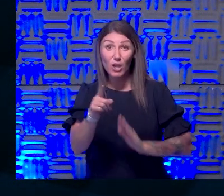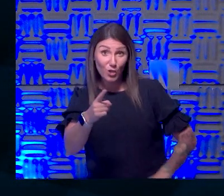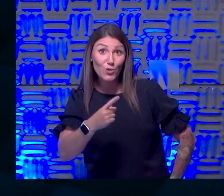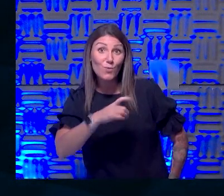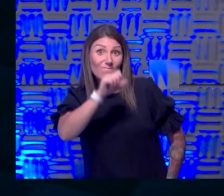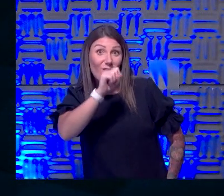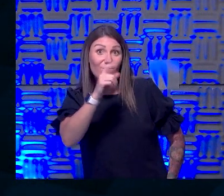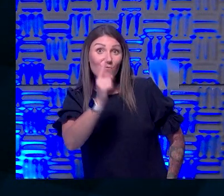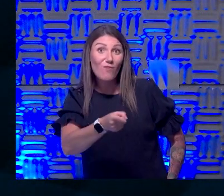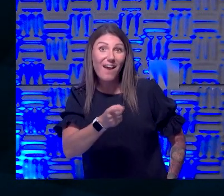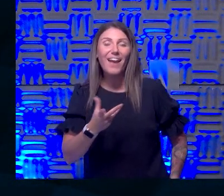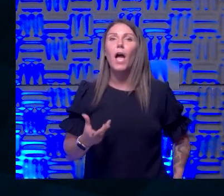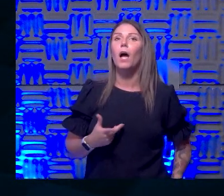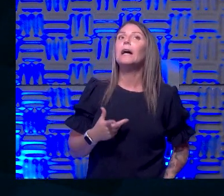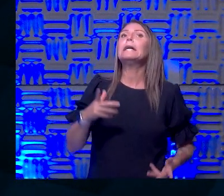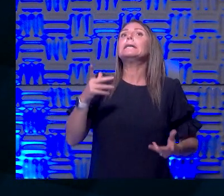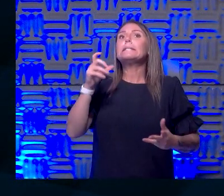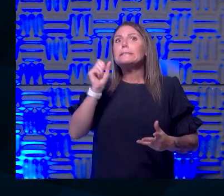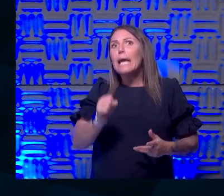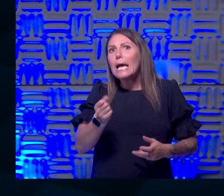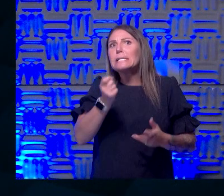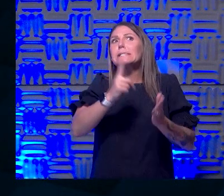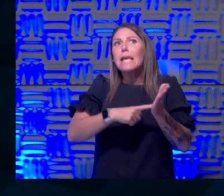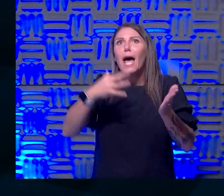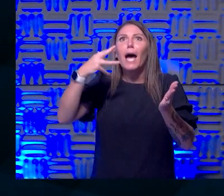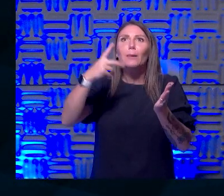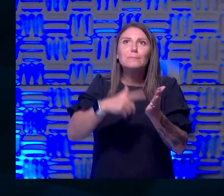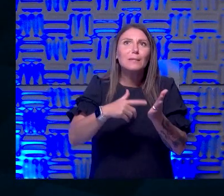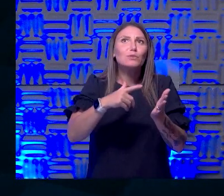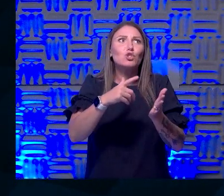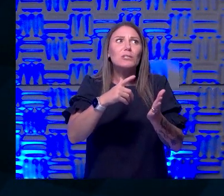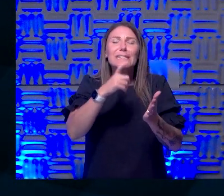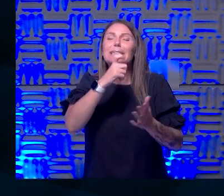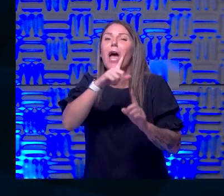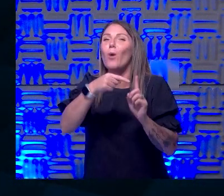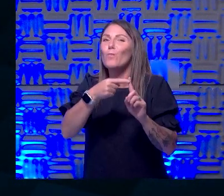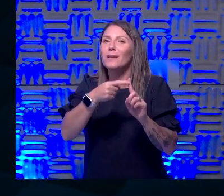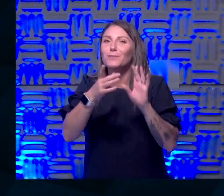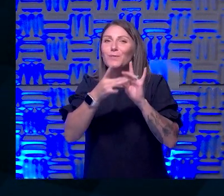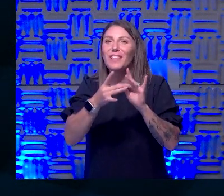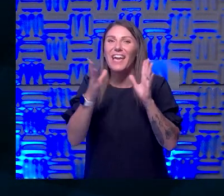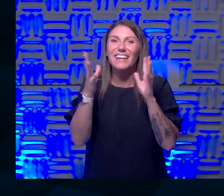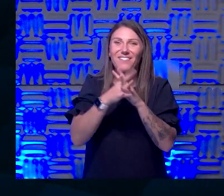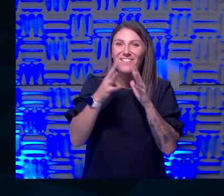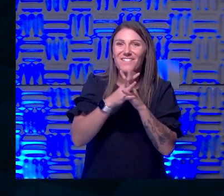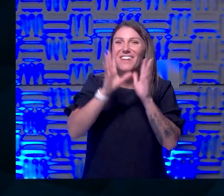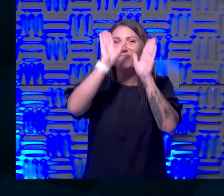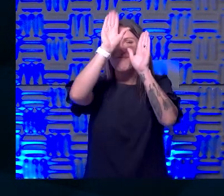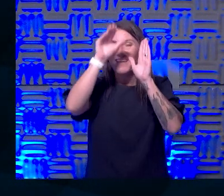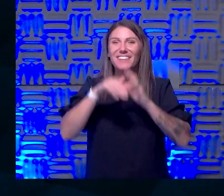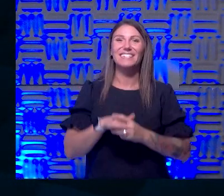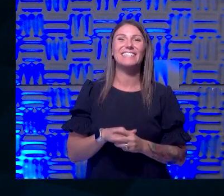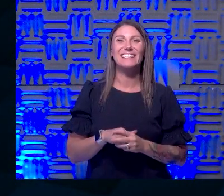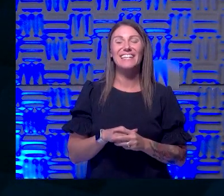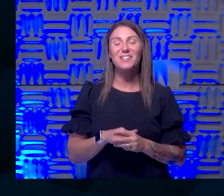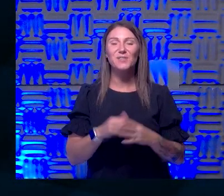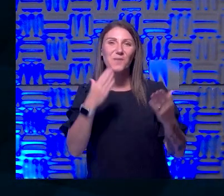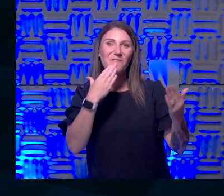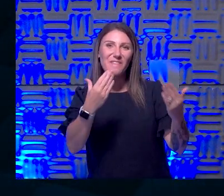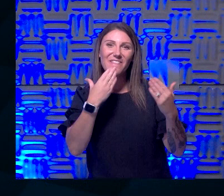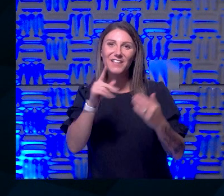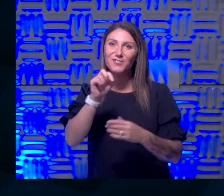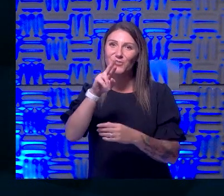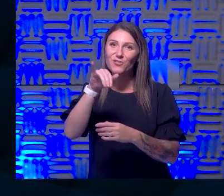do. So We have to have Just them not so on we the can beat football them. and basketball. absolutely, right. So Travis, anyway, thanks for showing us how you're doing it out in Nevada on the